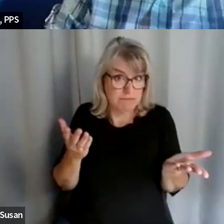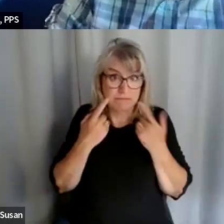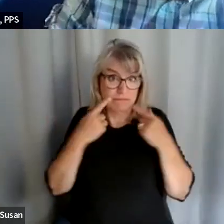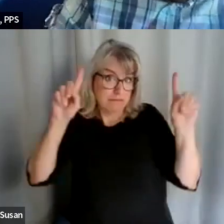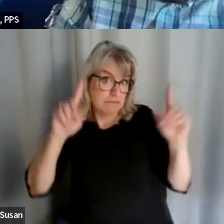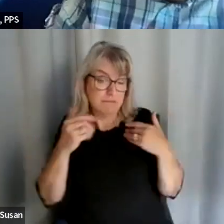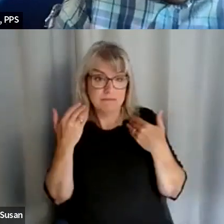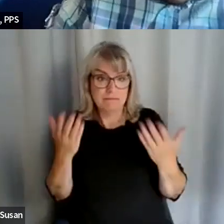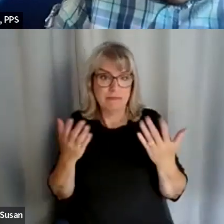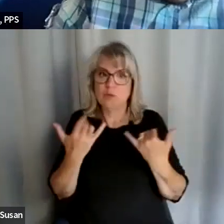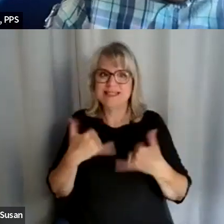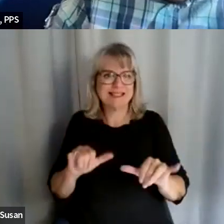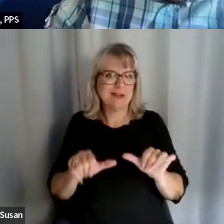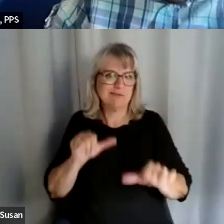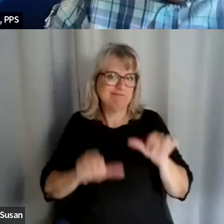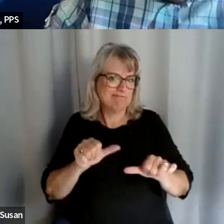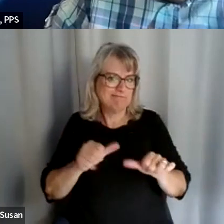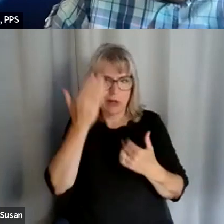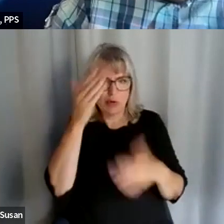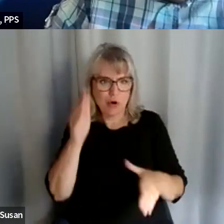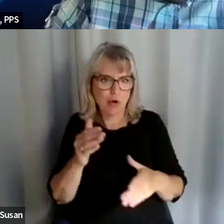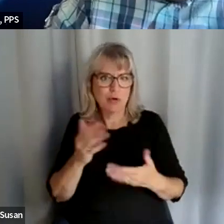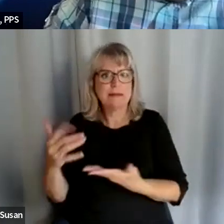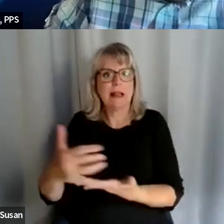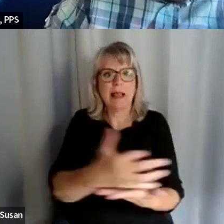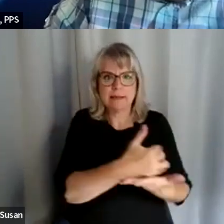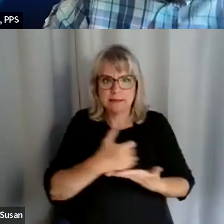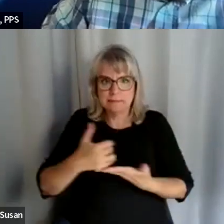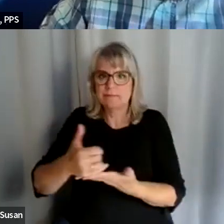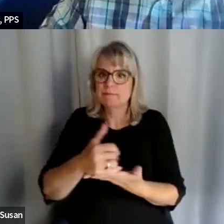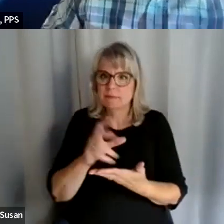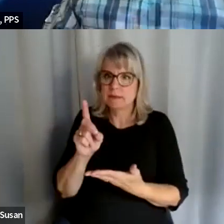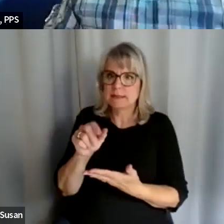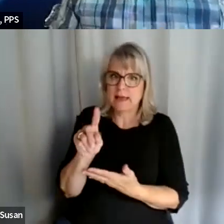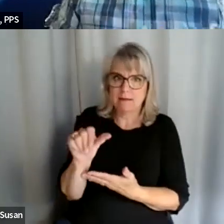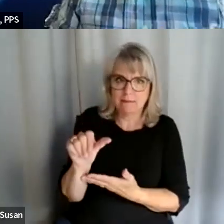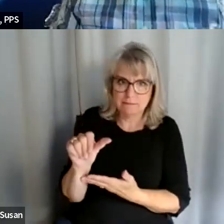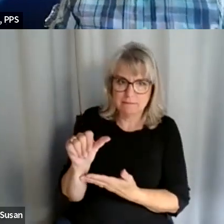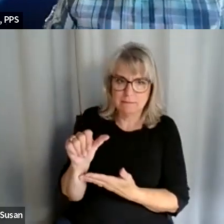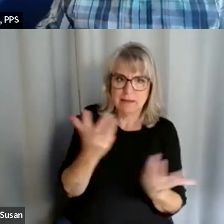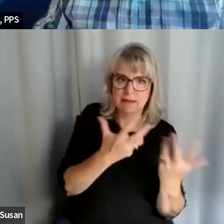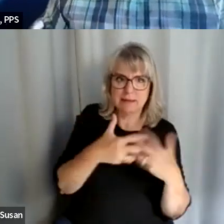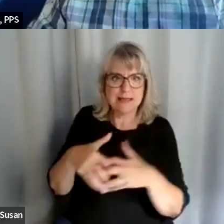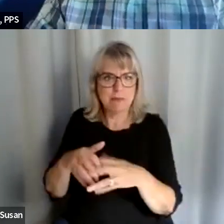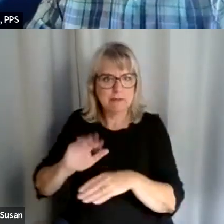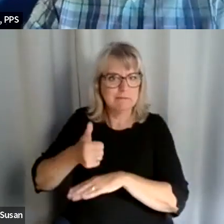say we still don't know yet. We're still collecting data and assembling the data that we have right now.